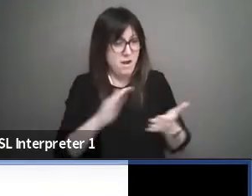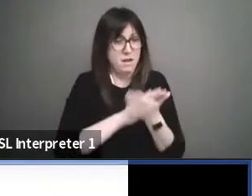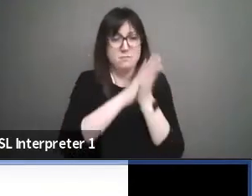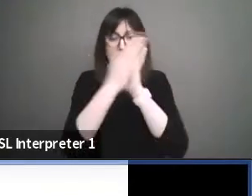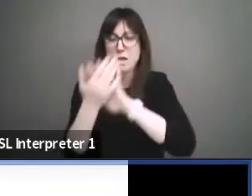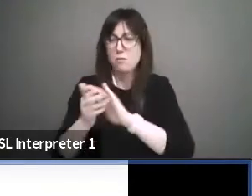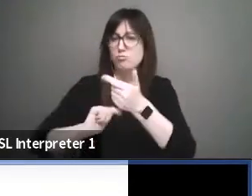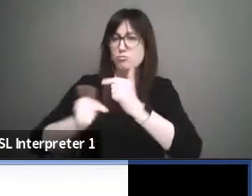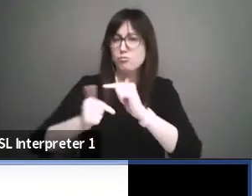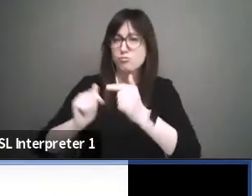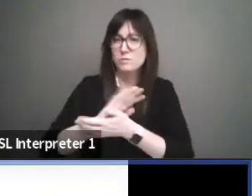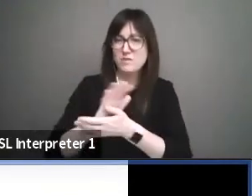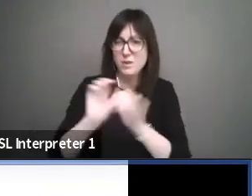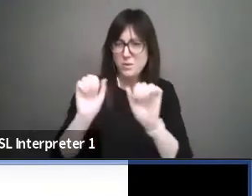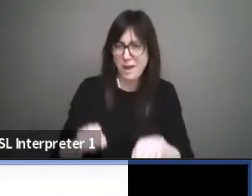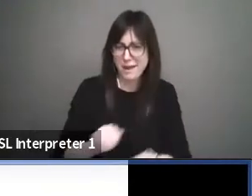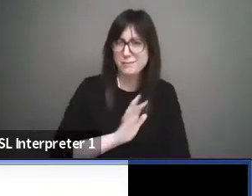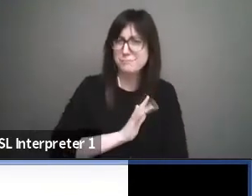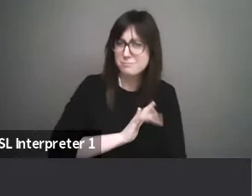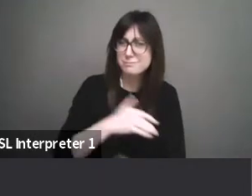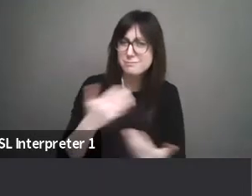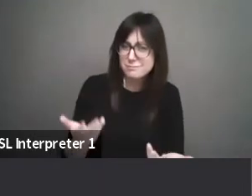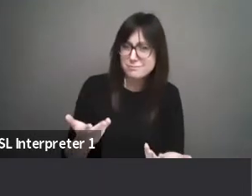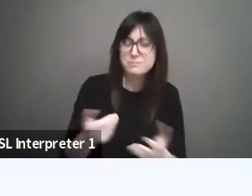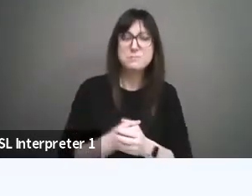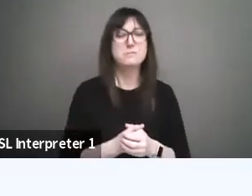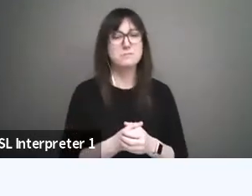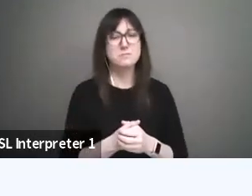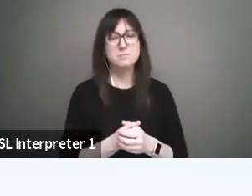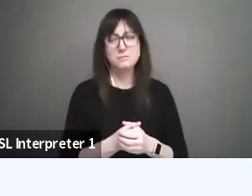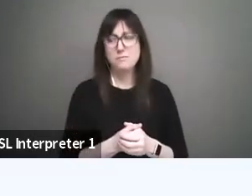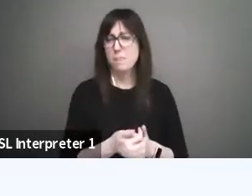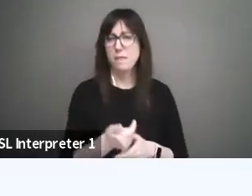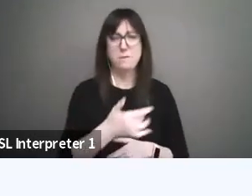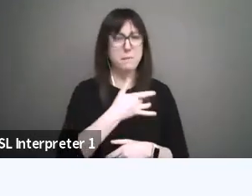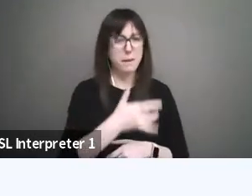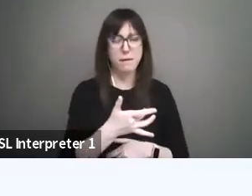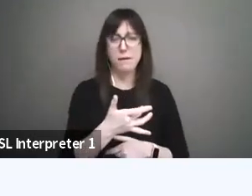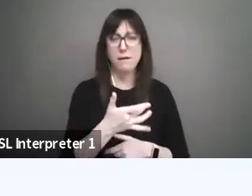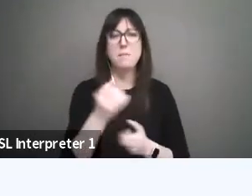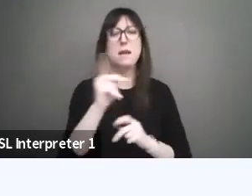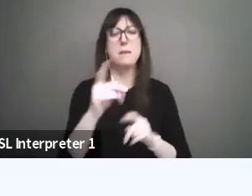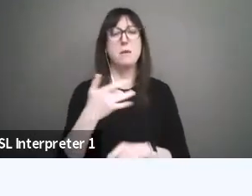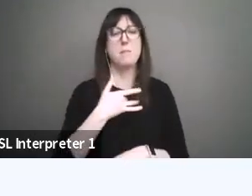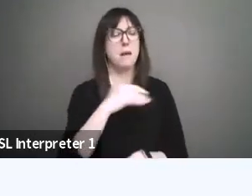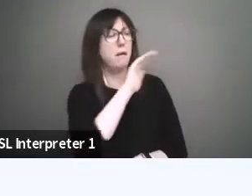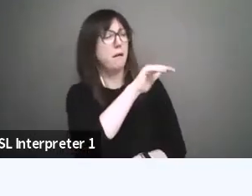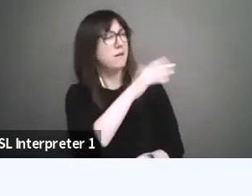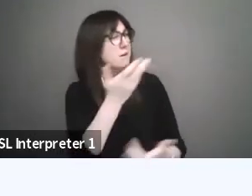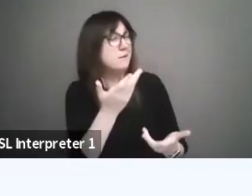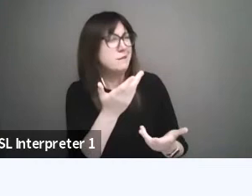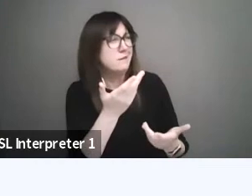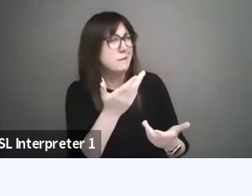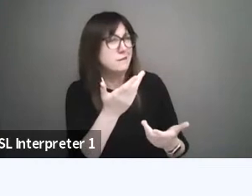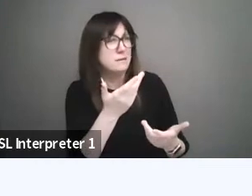content. So I always tell people, or sorry, a lot of people come to me saying, Jacob, I don't have